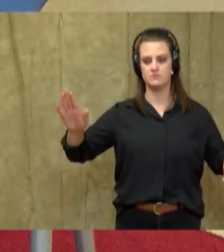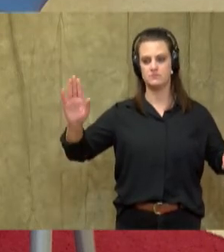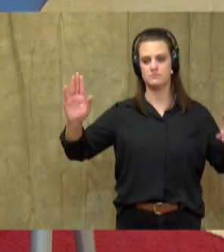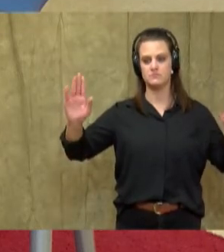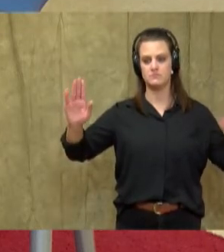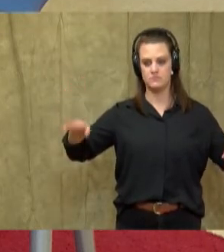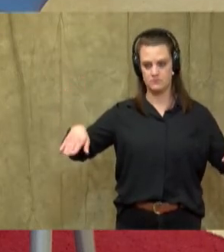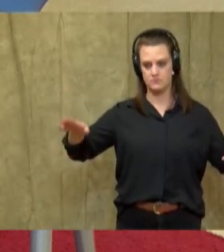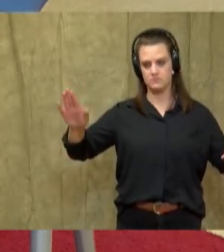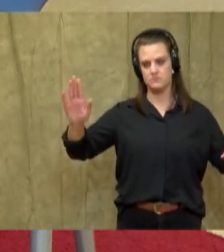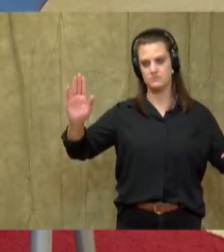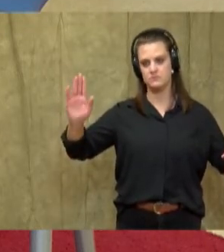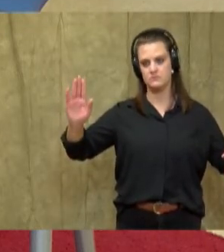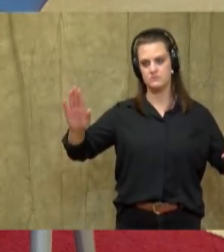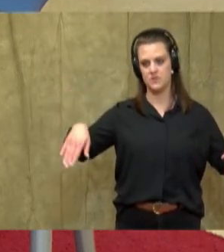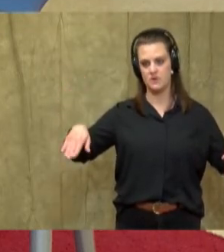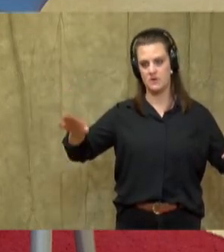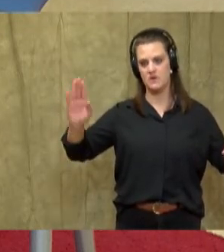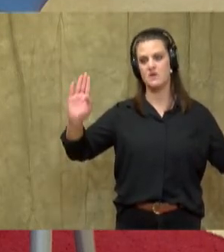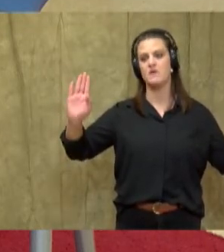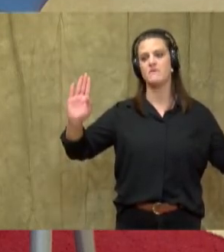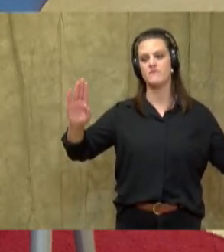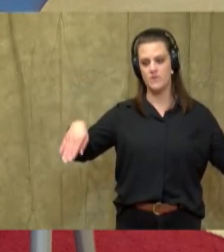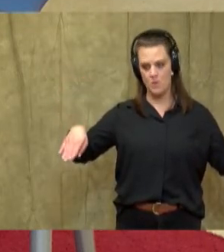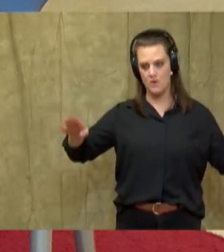1, 2. Hi-hat.